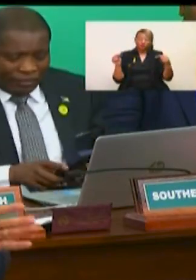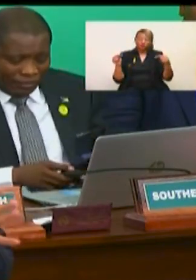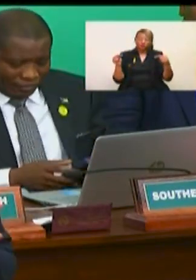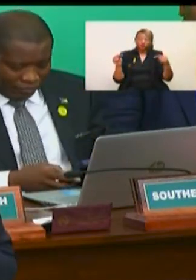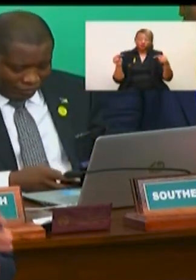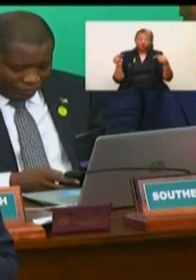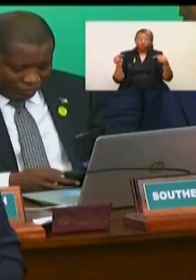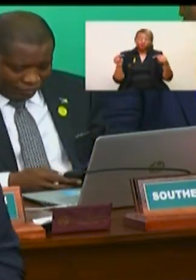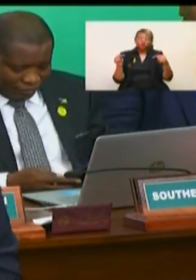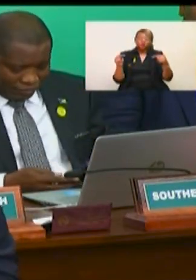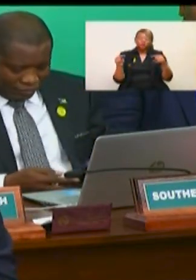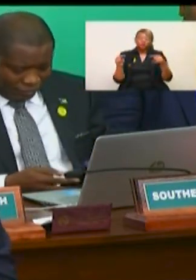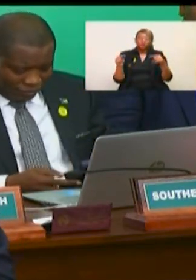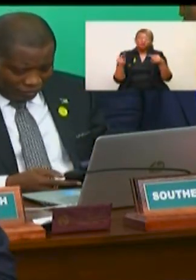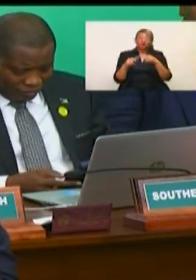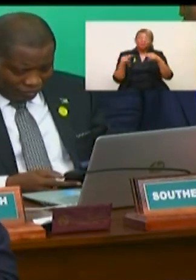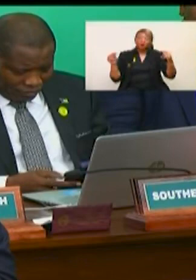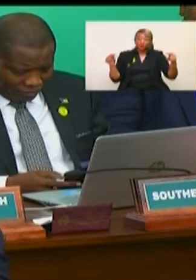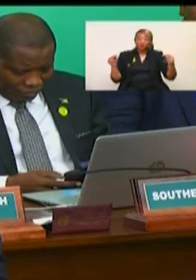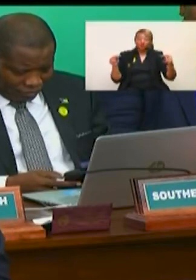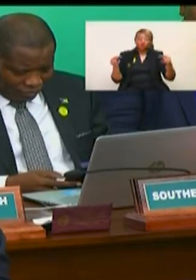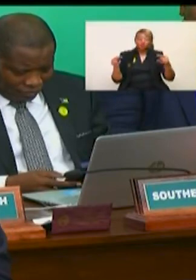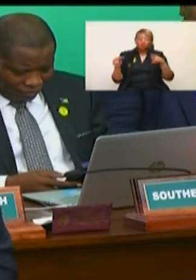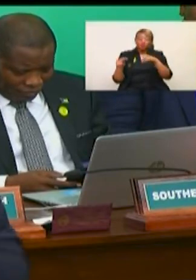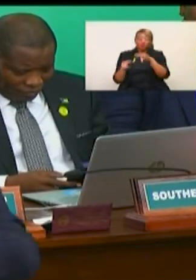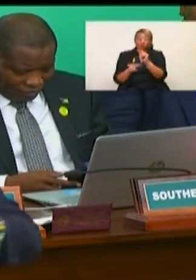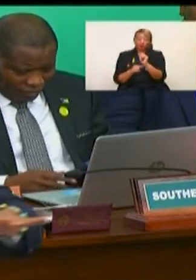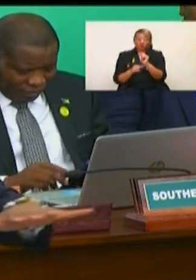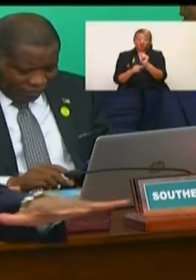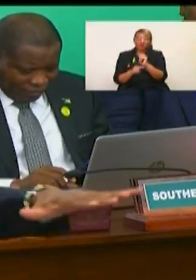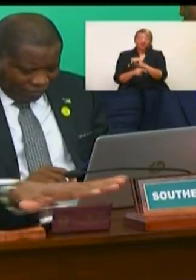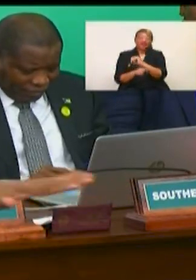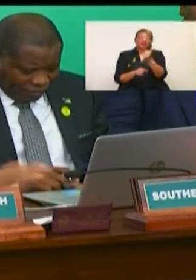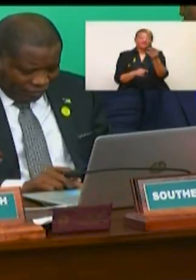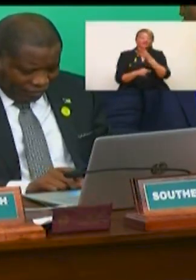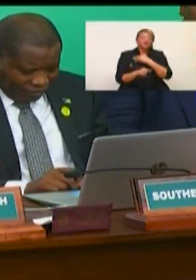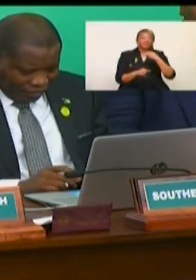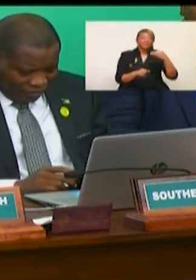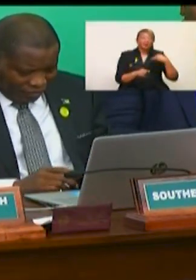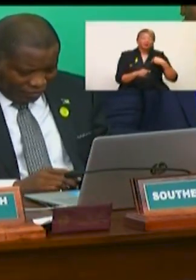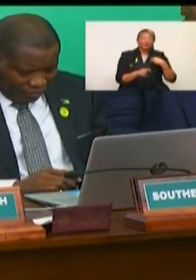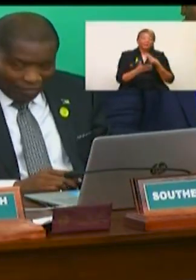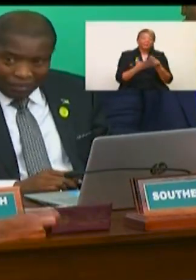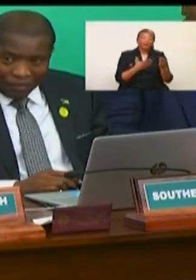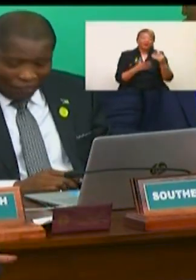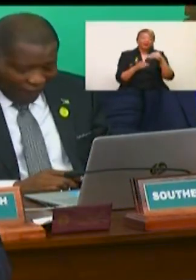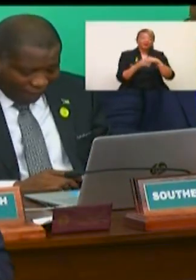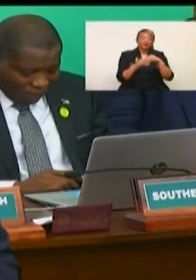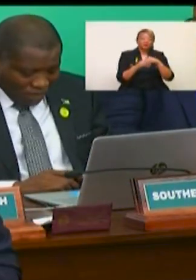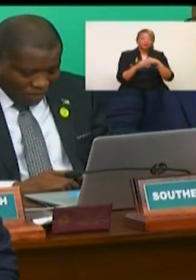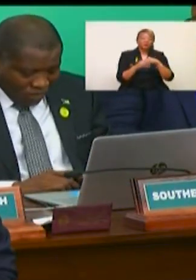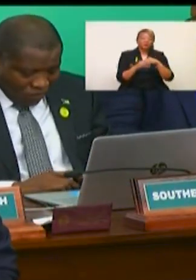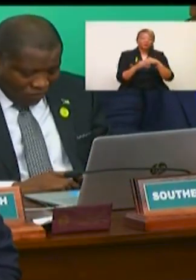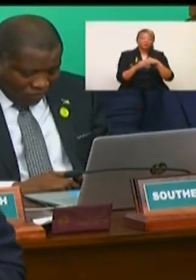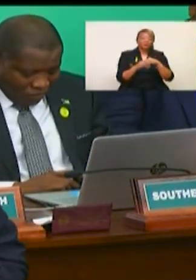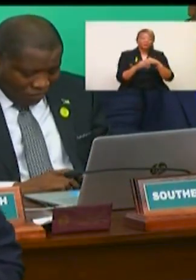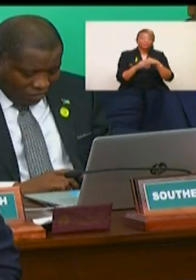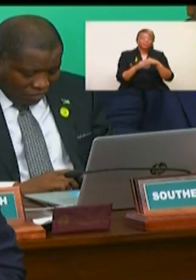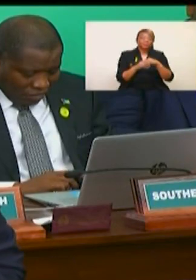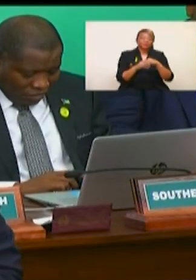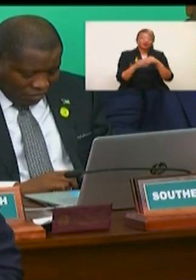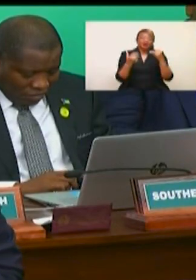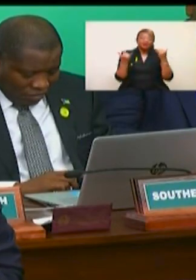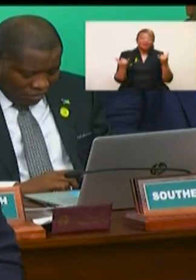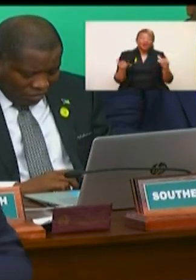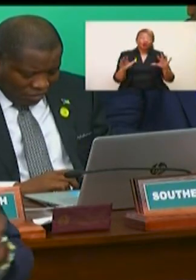to what the members said, they opposed the port. Every member we hear banging in support of opposition to the port. I